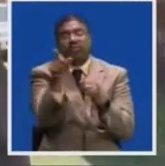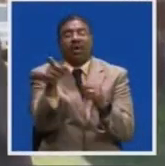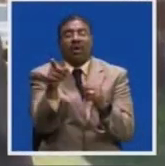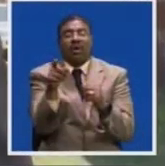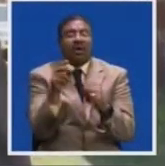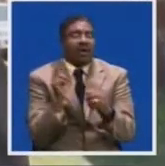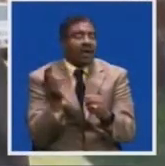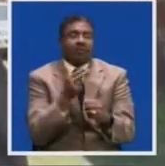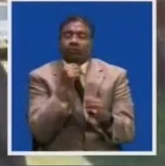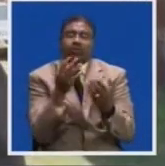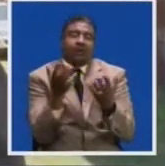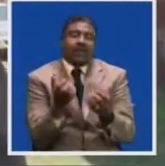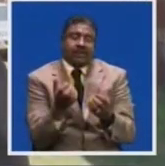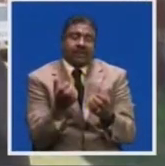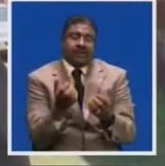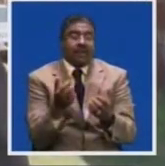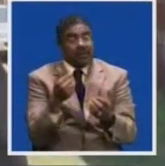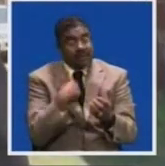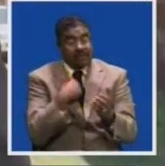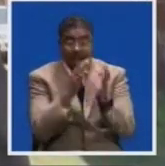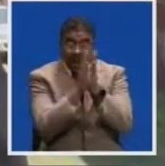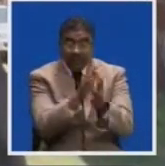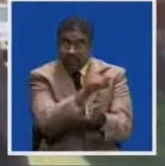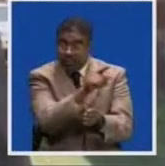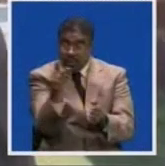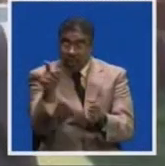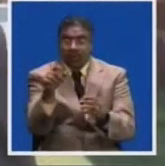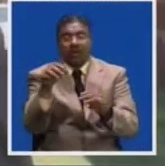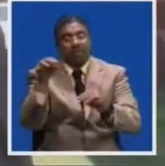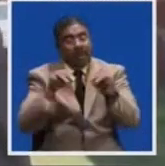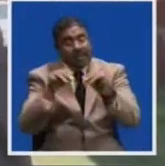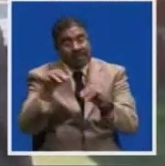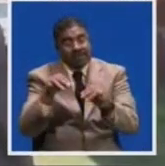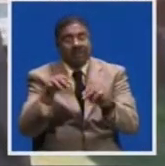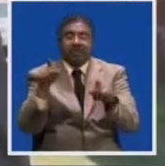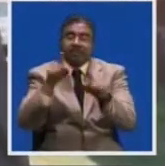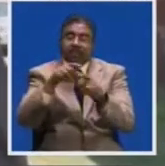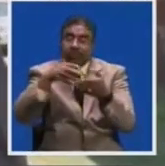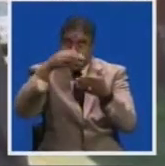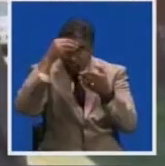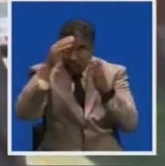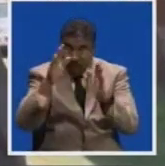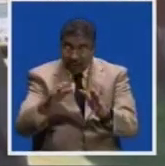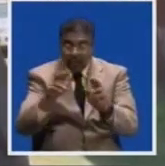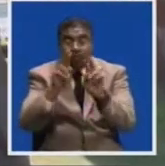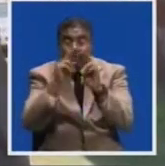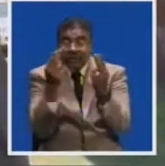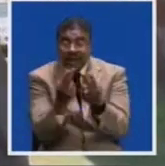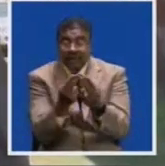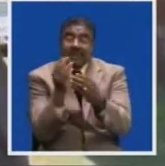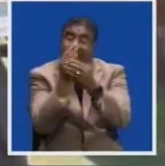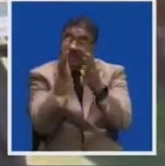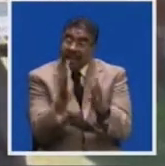that. So I am calling on university management, I'm calling on university student union leadership to make sure that